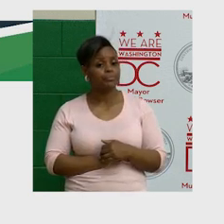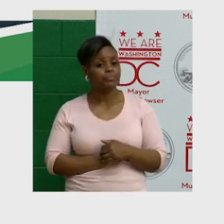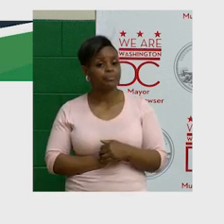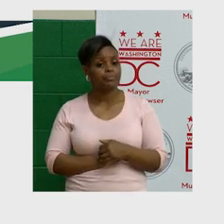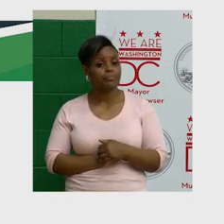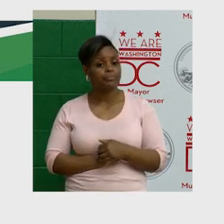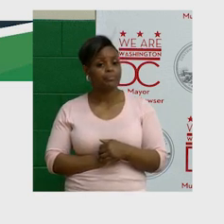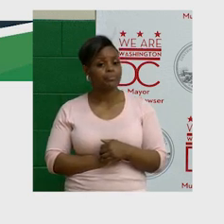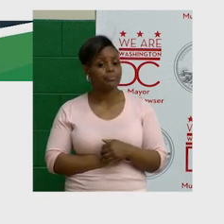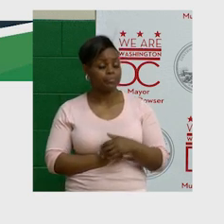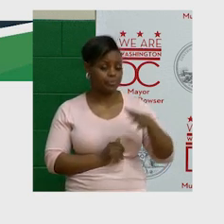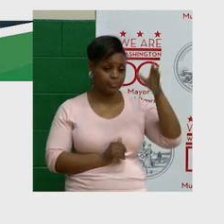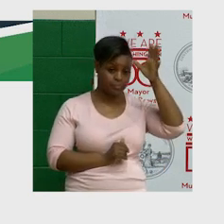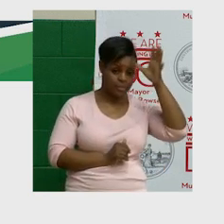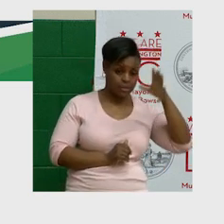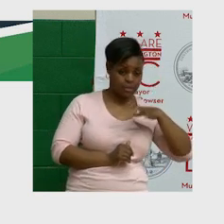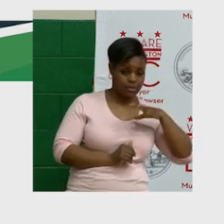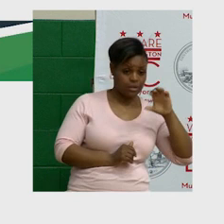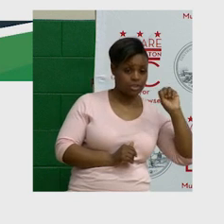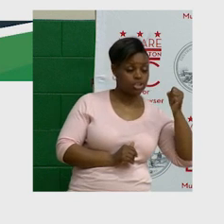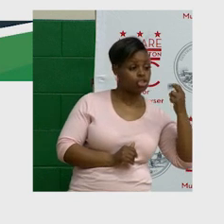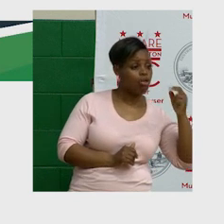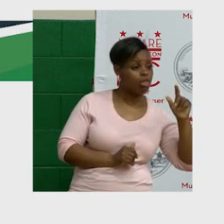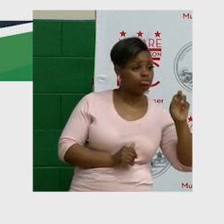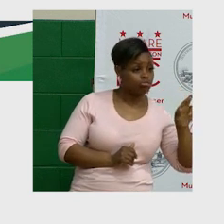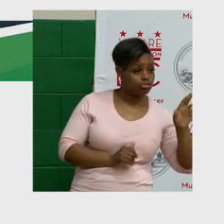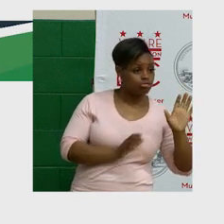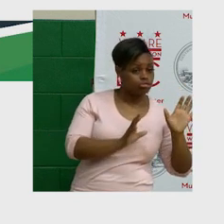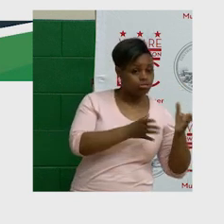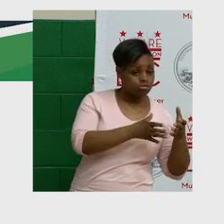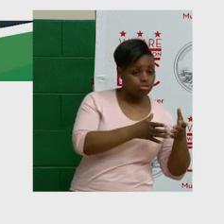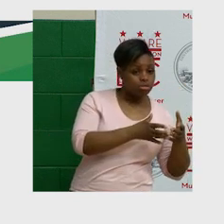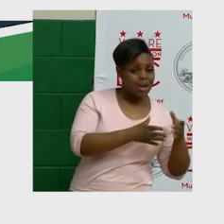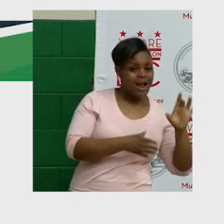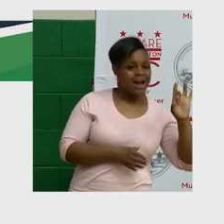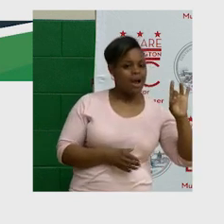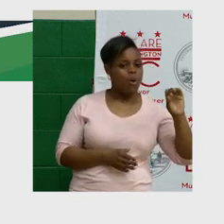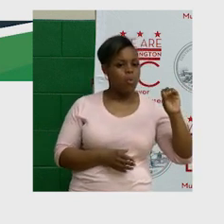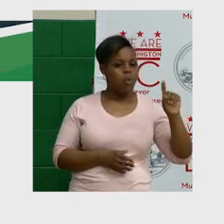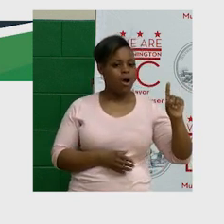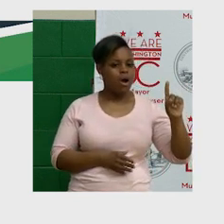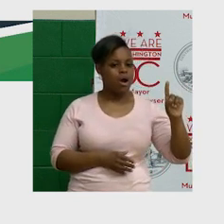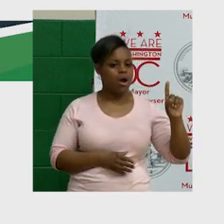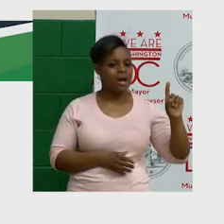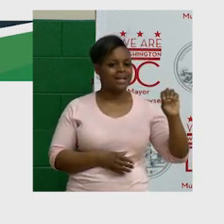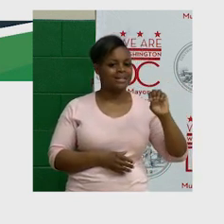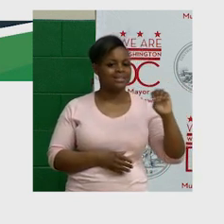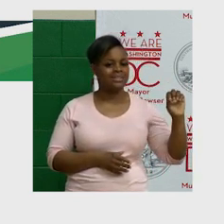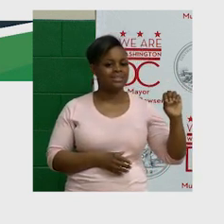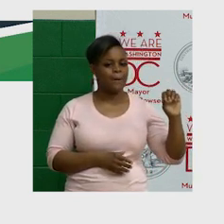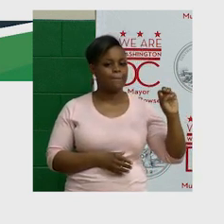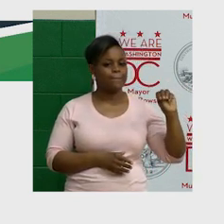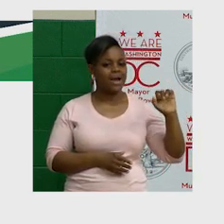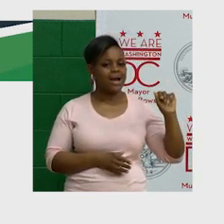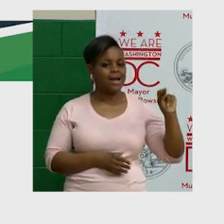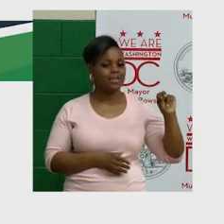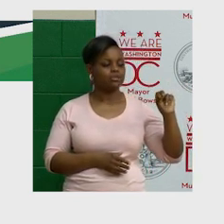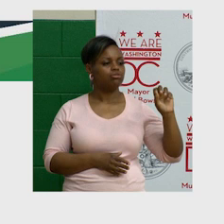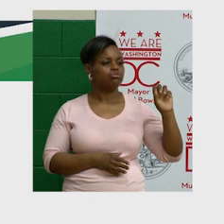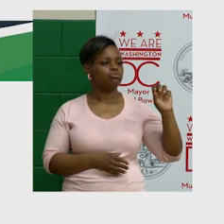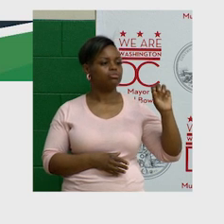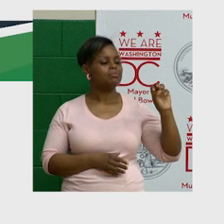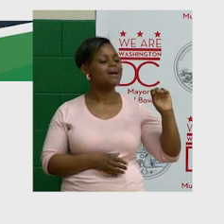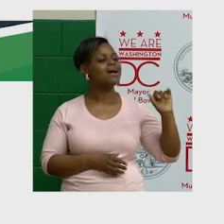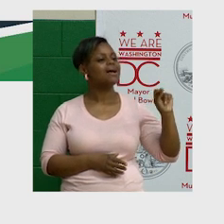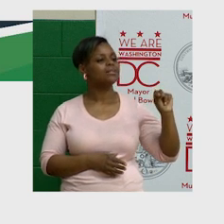men's shelter with service-enriched programming at 801 East Main Street, at the East End Men's Shelter. If you think about